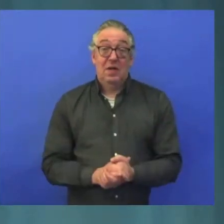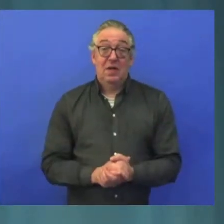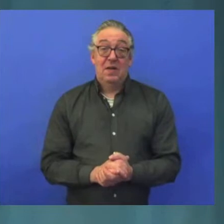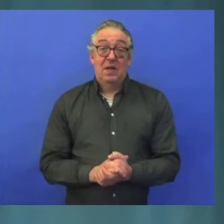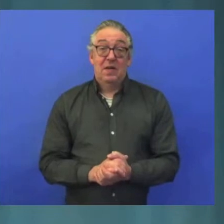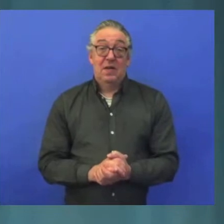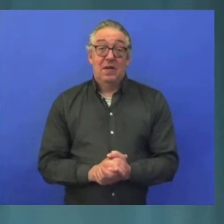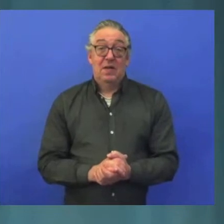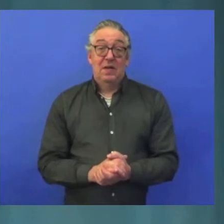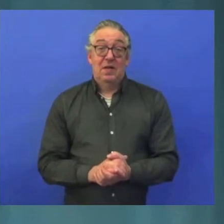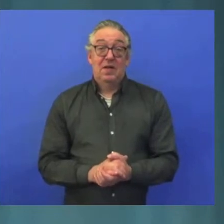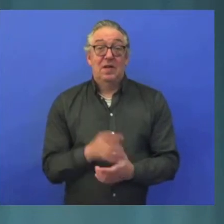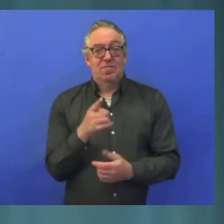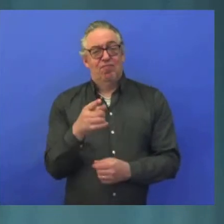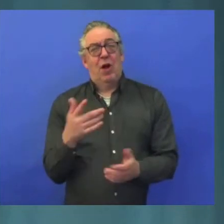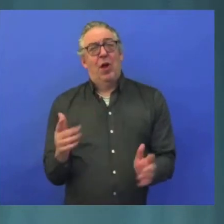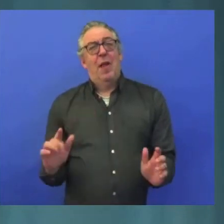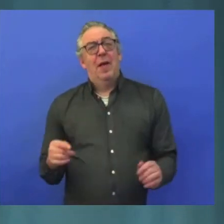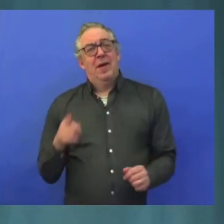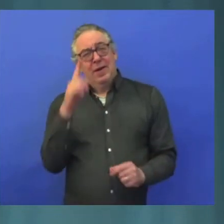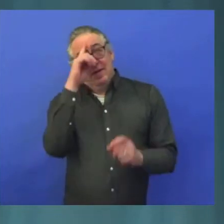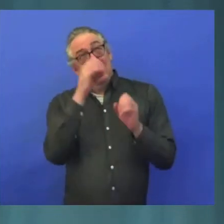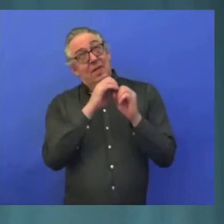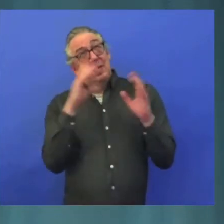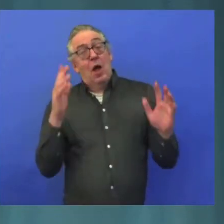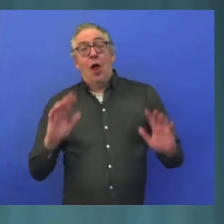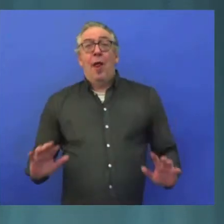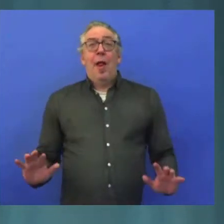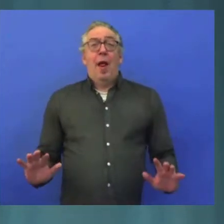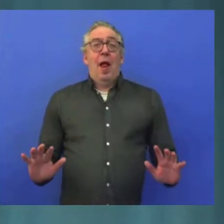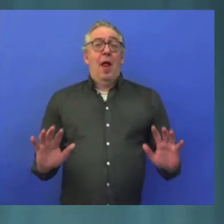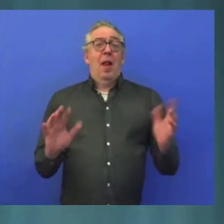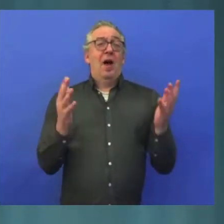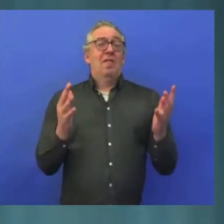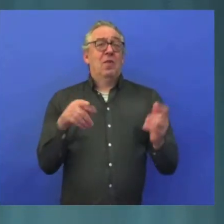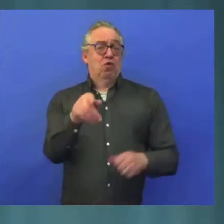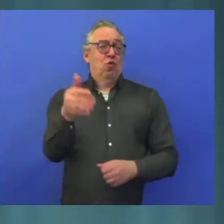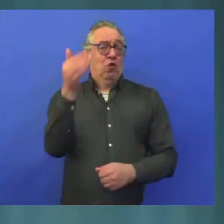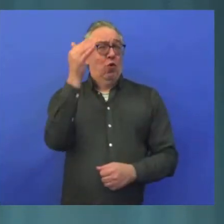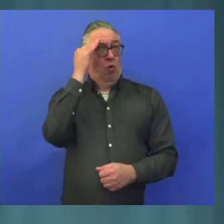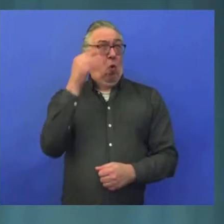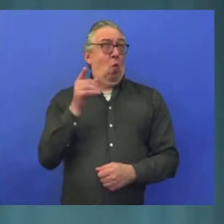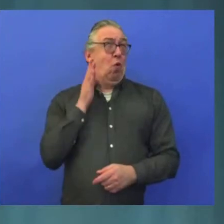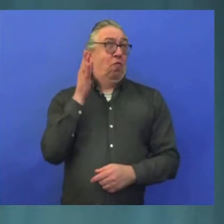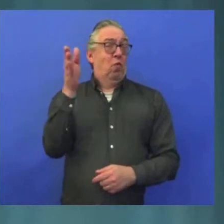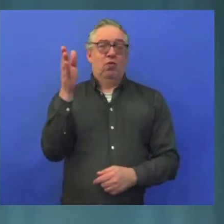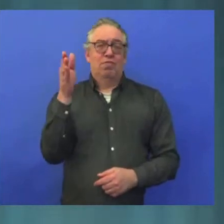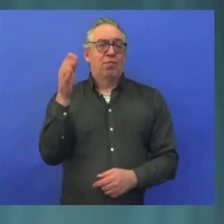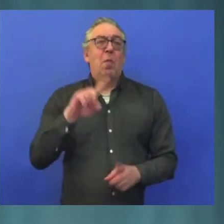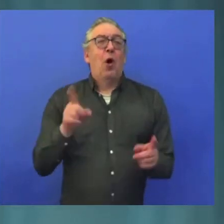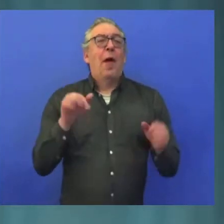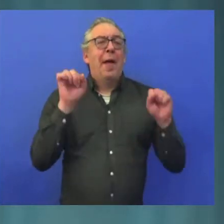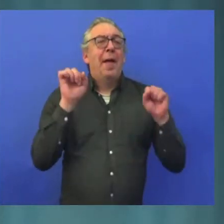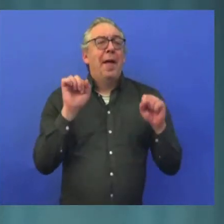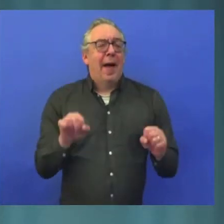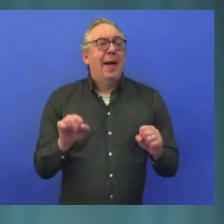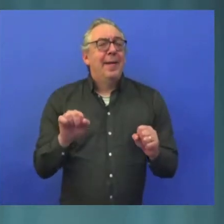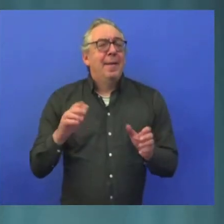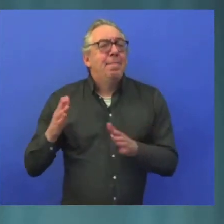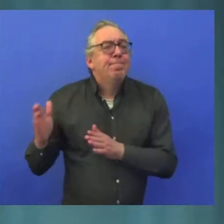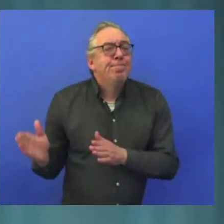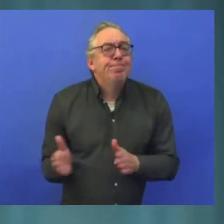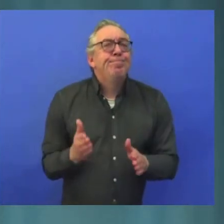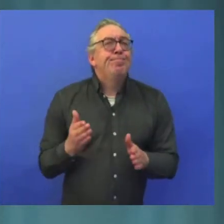life, but you can work on them. When I always talk to people about my